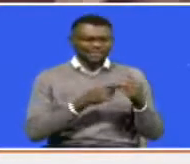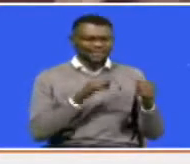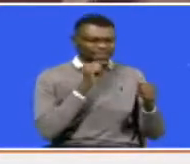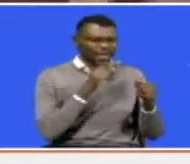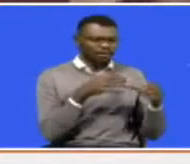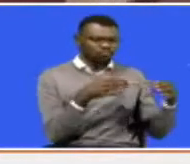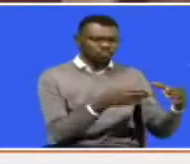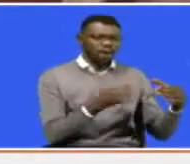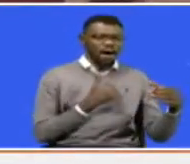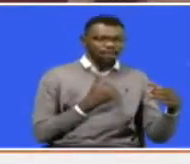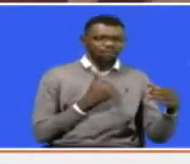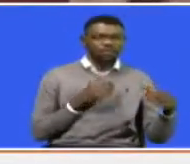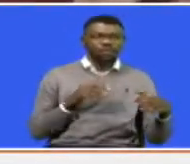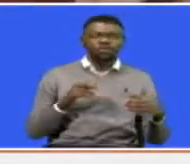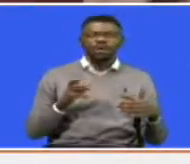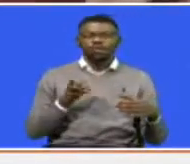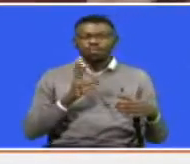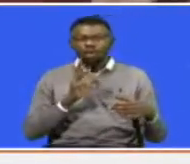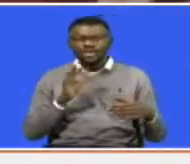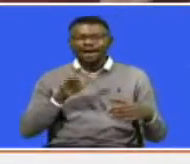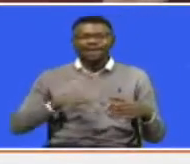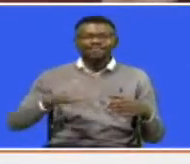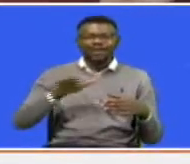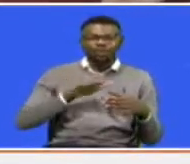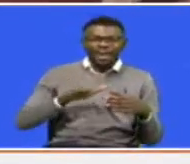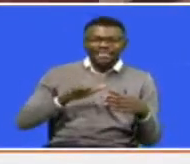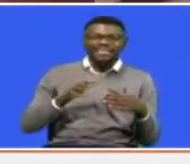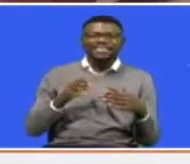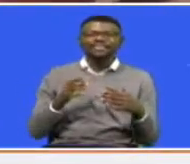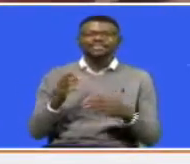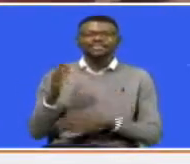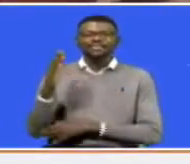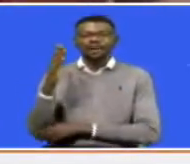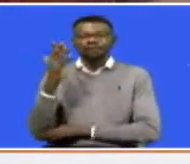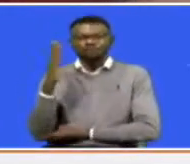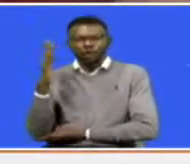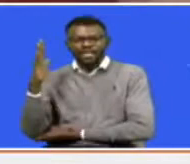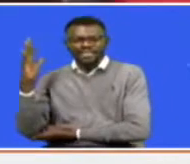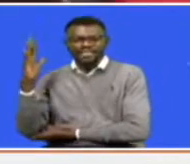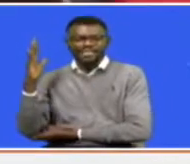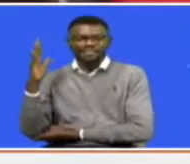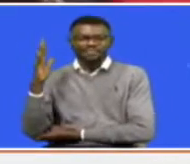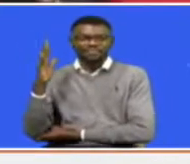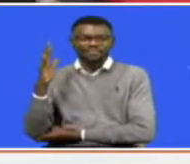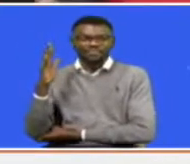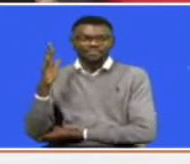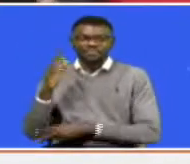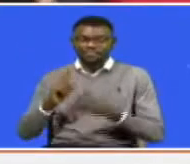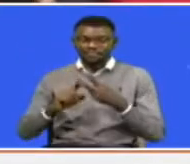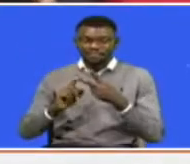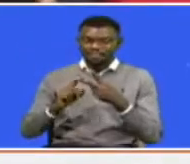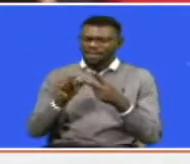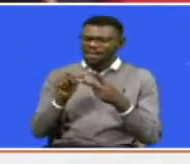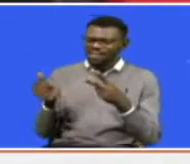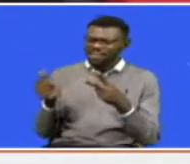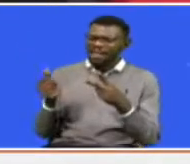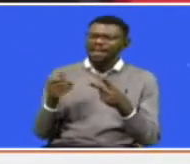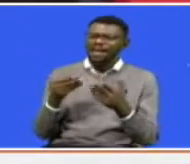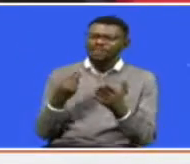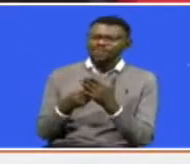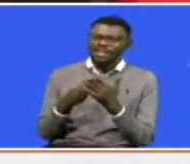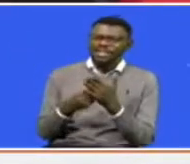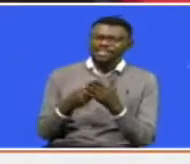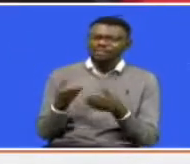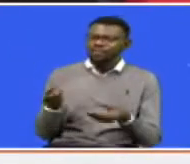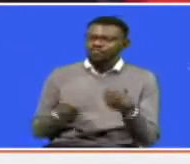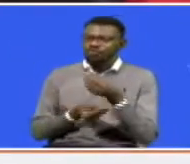Chepkorui Rop, nominated to the Water, Environment, Energy, Forestry, Natural Resources docket, Ngetich Leonard Kipkoech, nominated to the Finance and